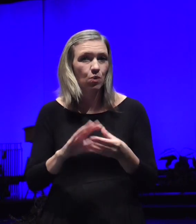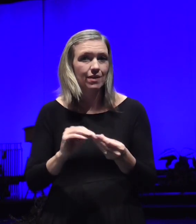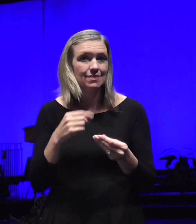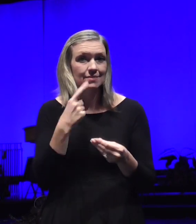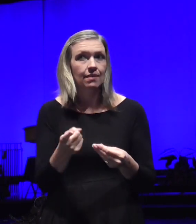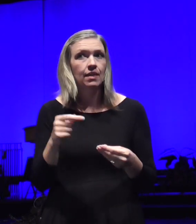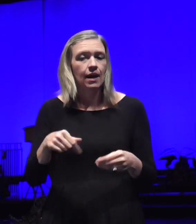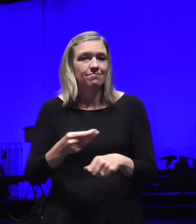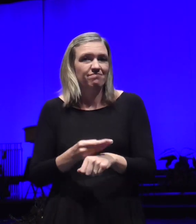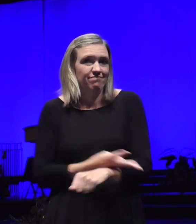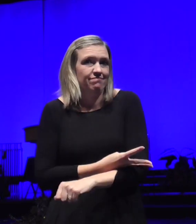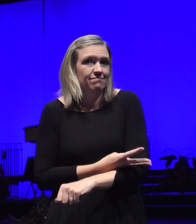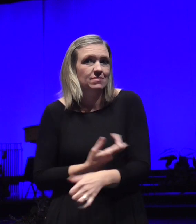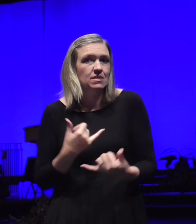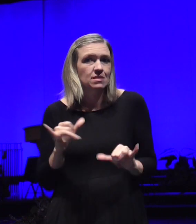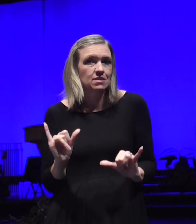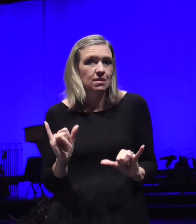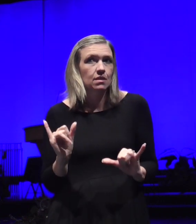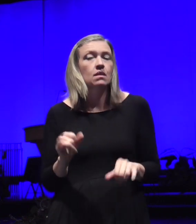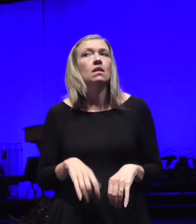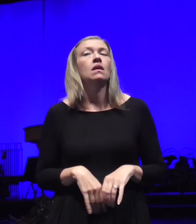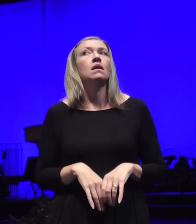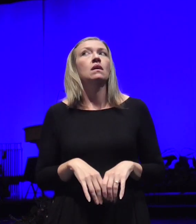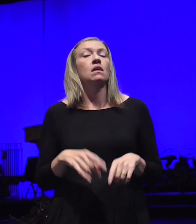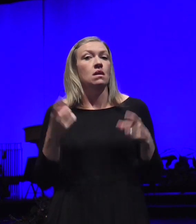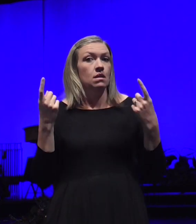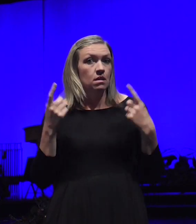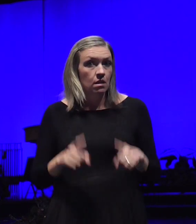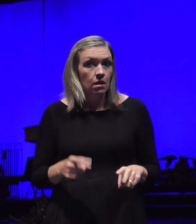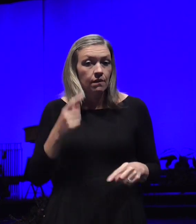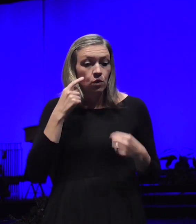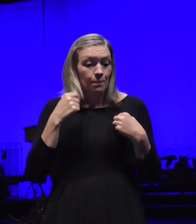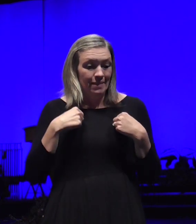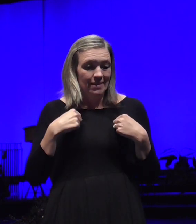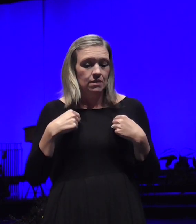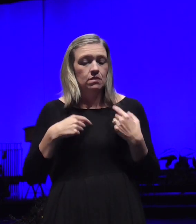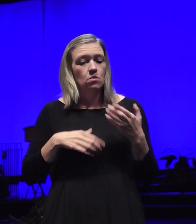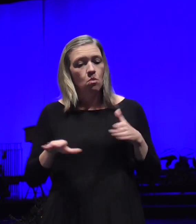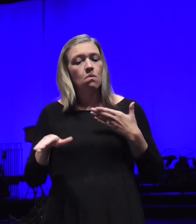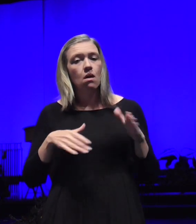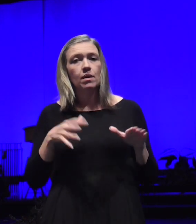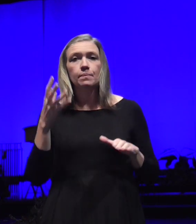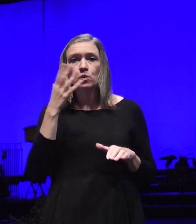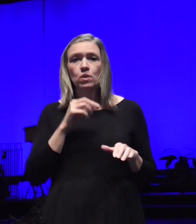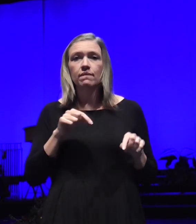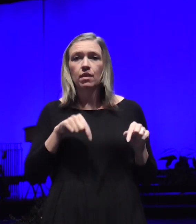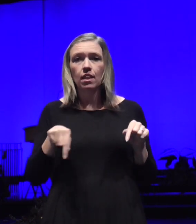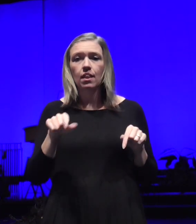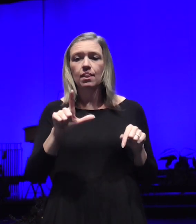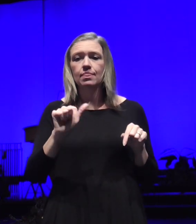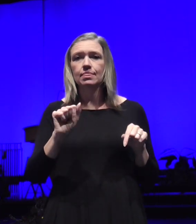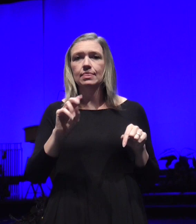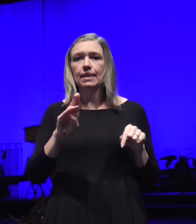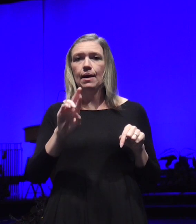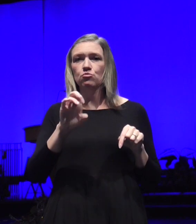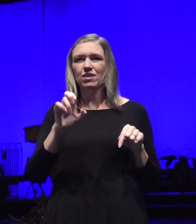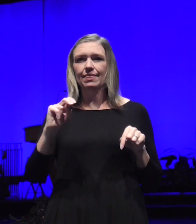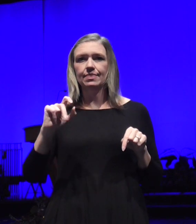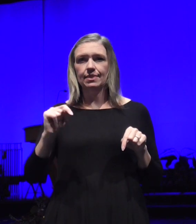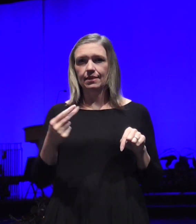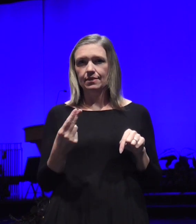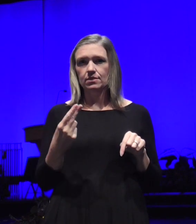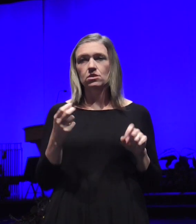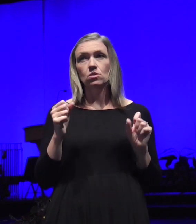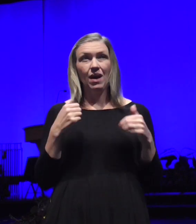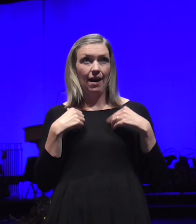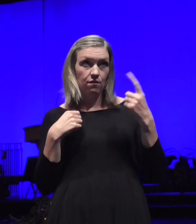goosebumps still. Because what took place for me in just walking that beautiful labyrinth, we have one outside that